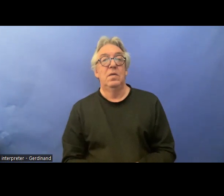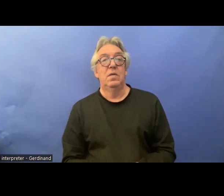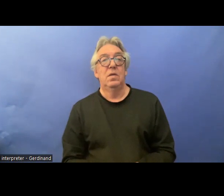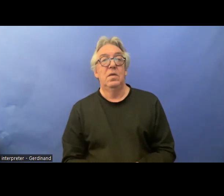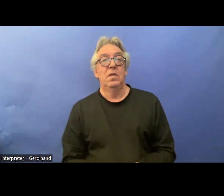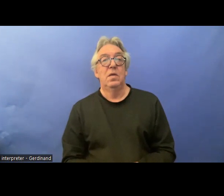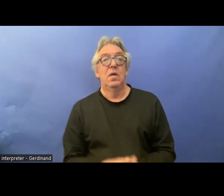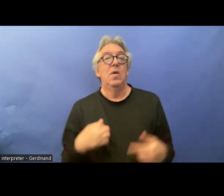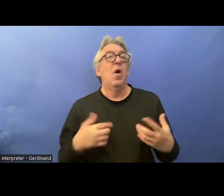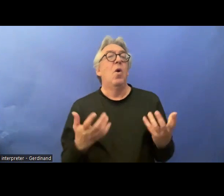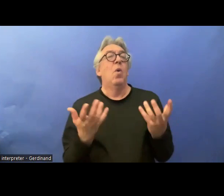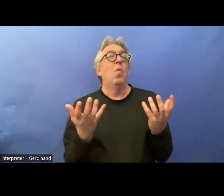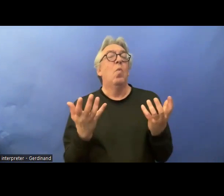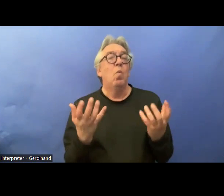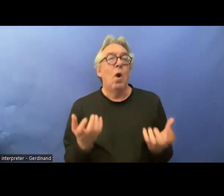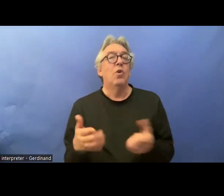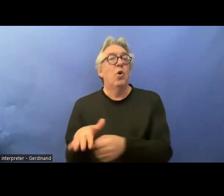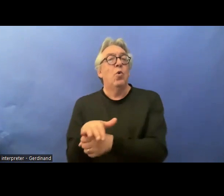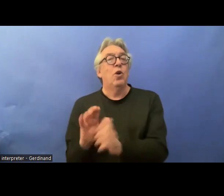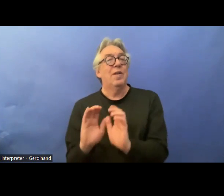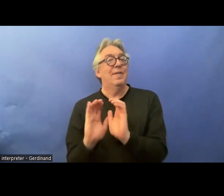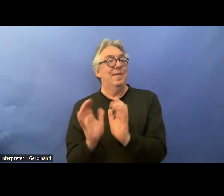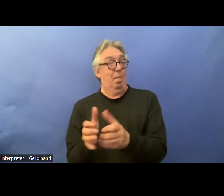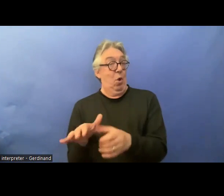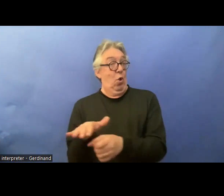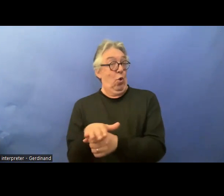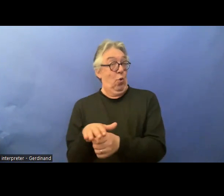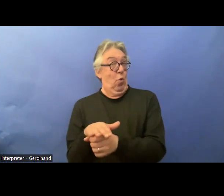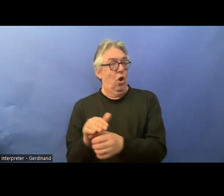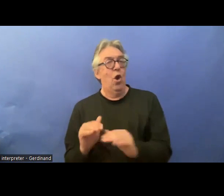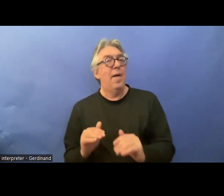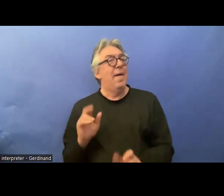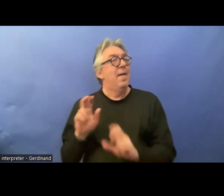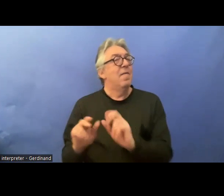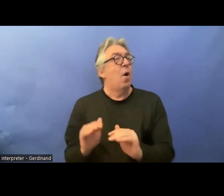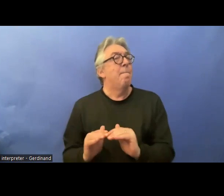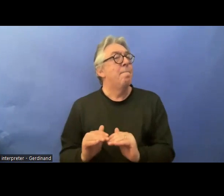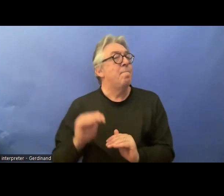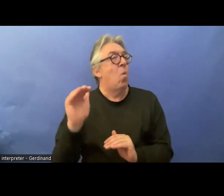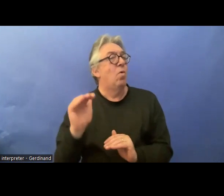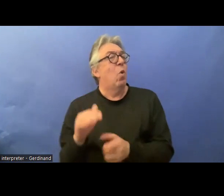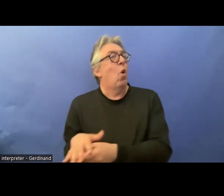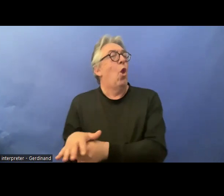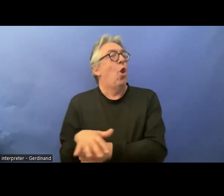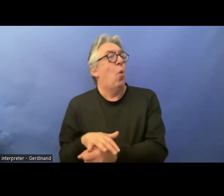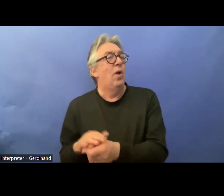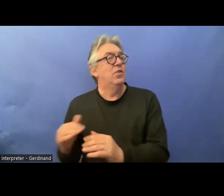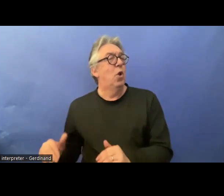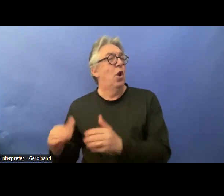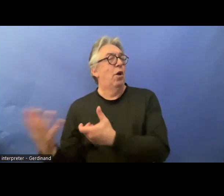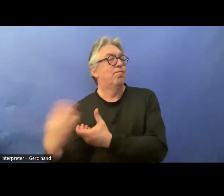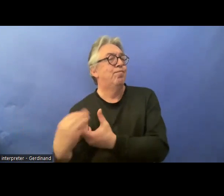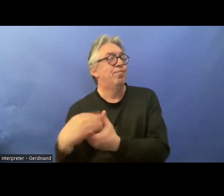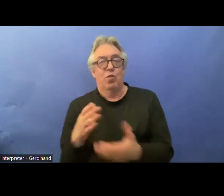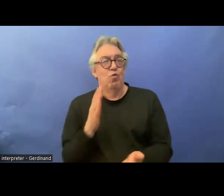community engagement and access negotiation, the operational issues. And